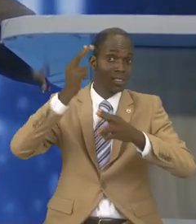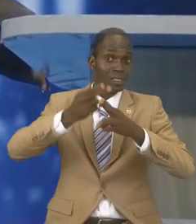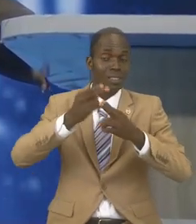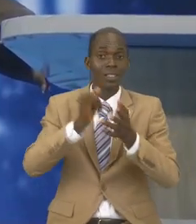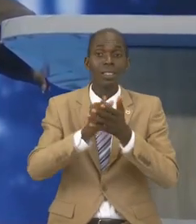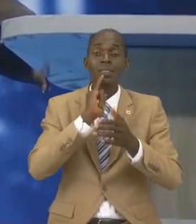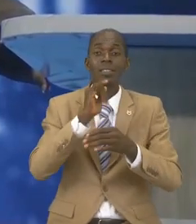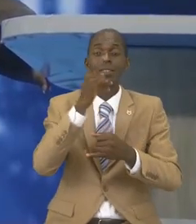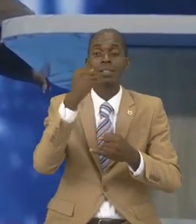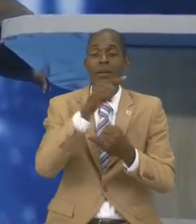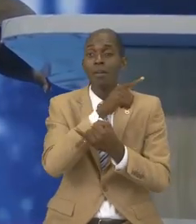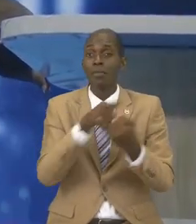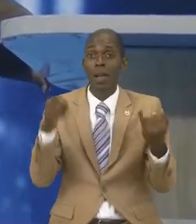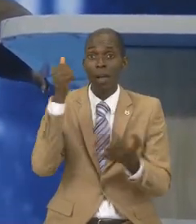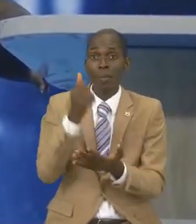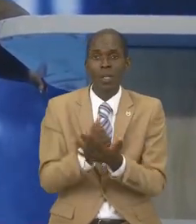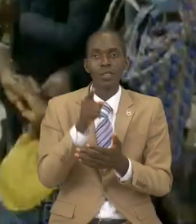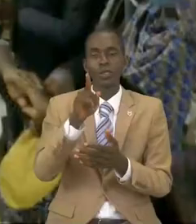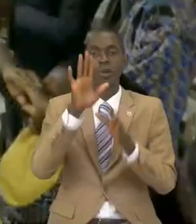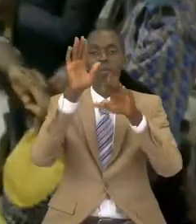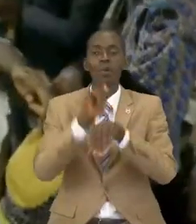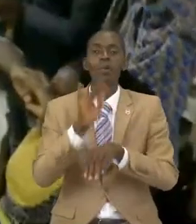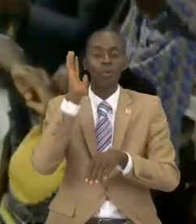been deposited in your life right there.